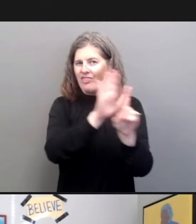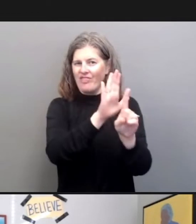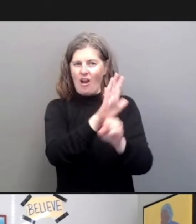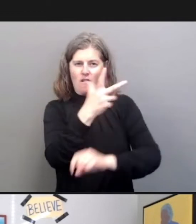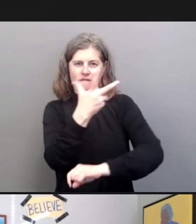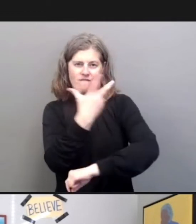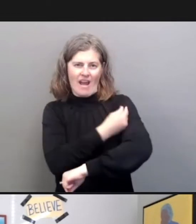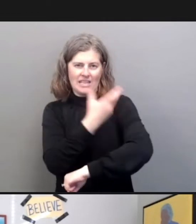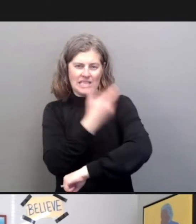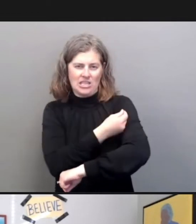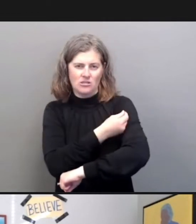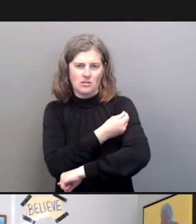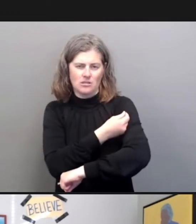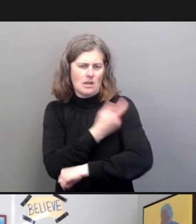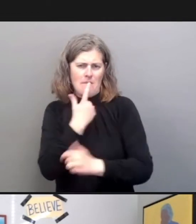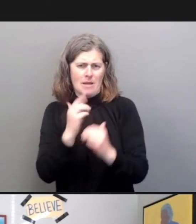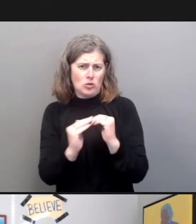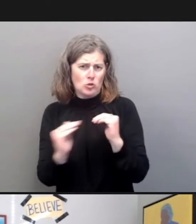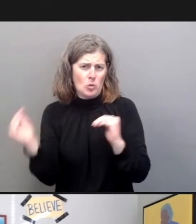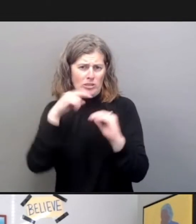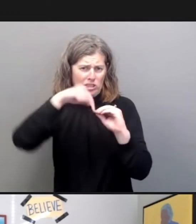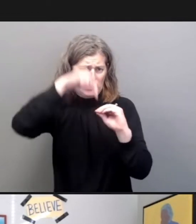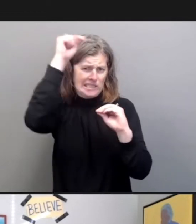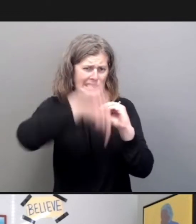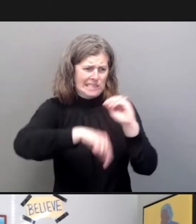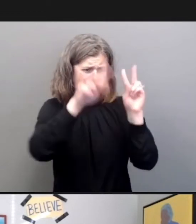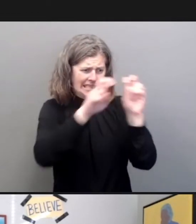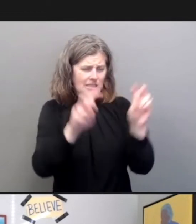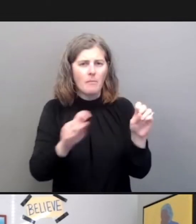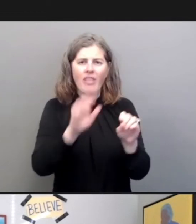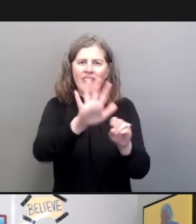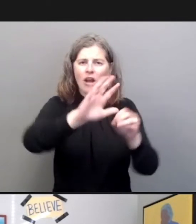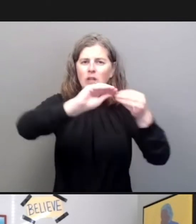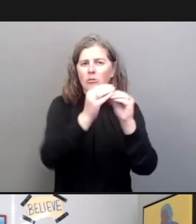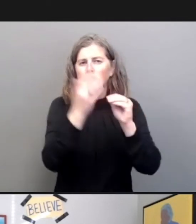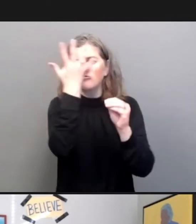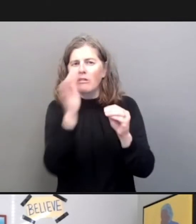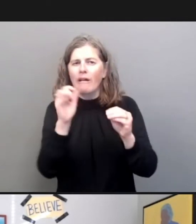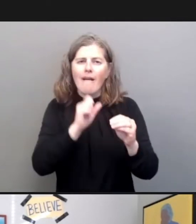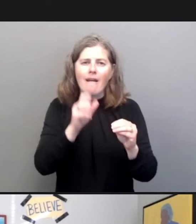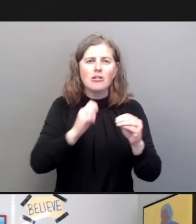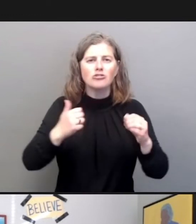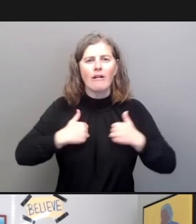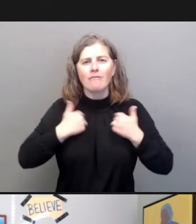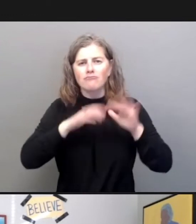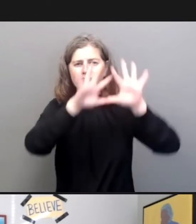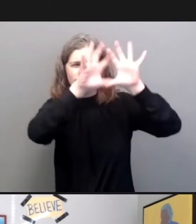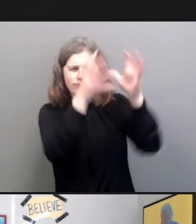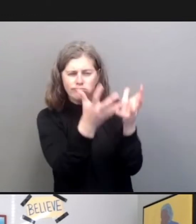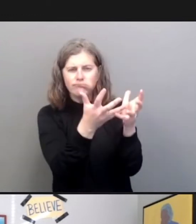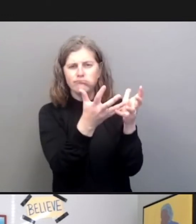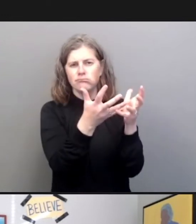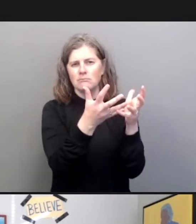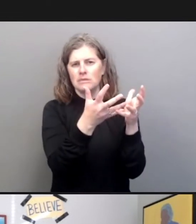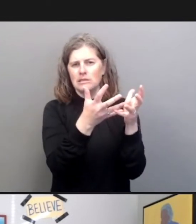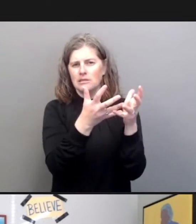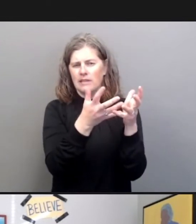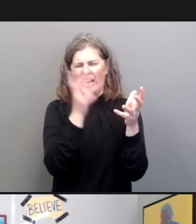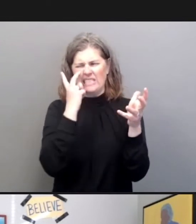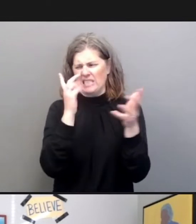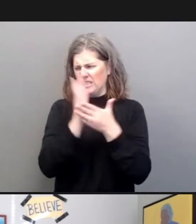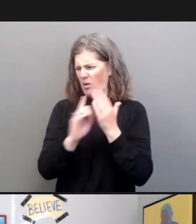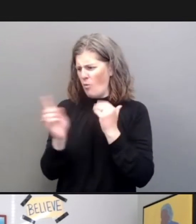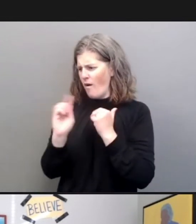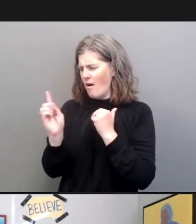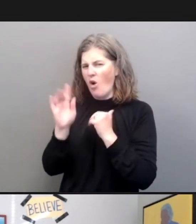vaccinations. Maybe this is too much of a deep dive, but the demographics there, whether I see somewhere on